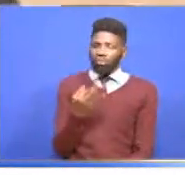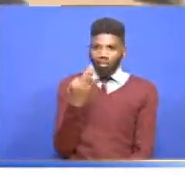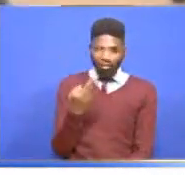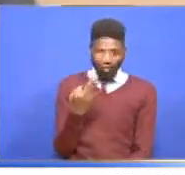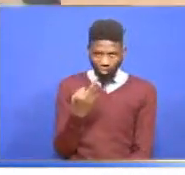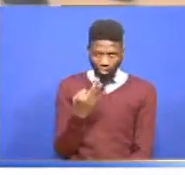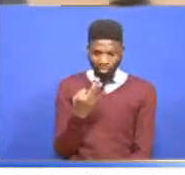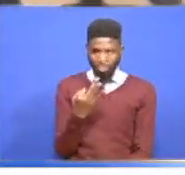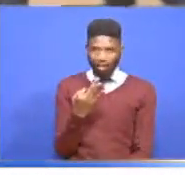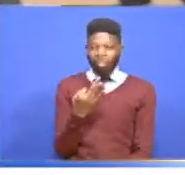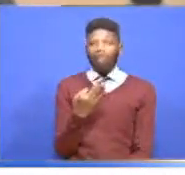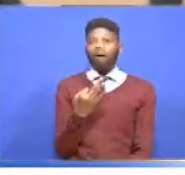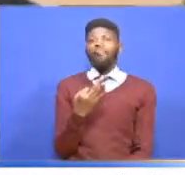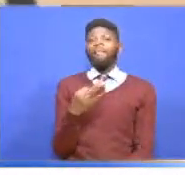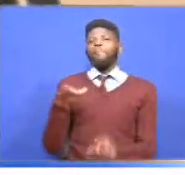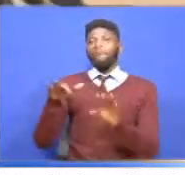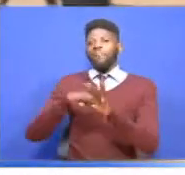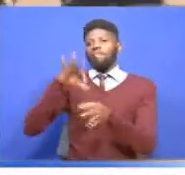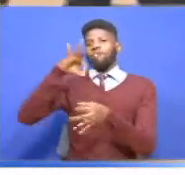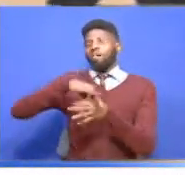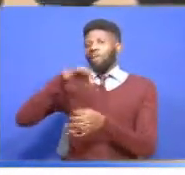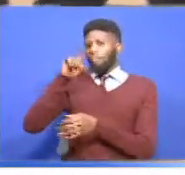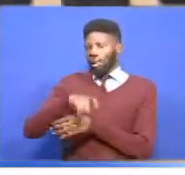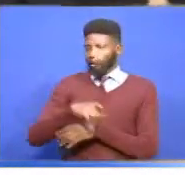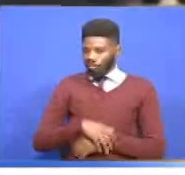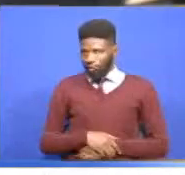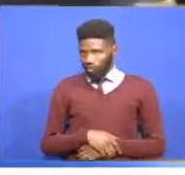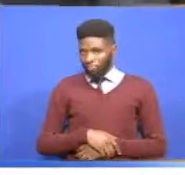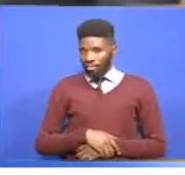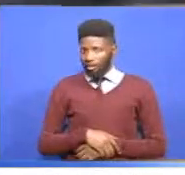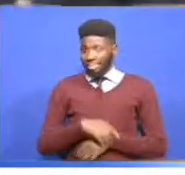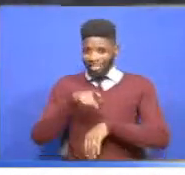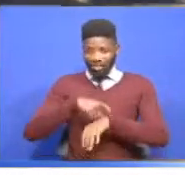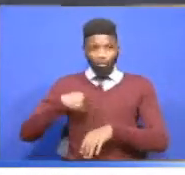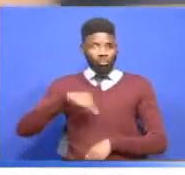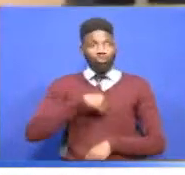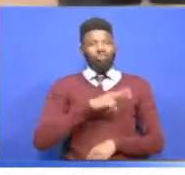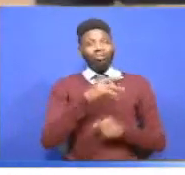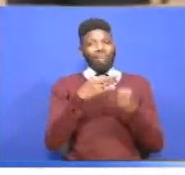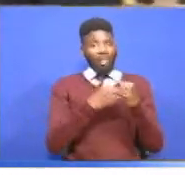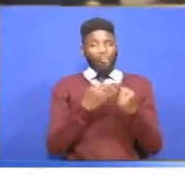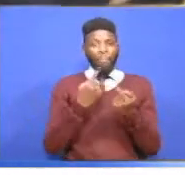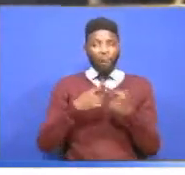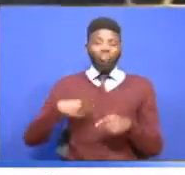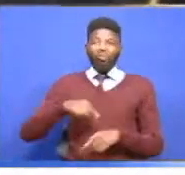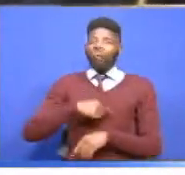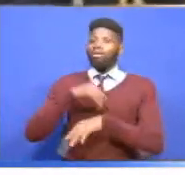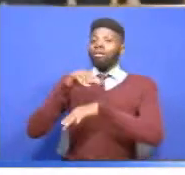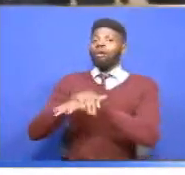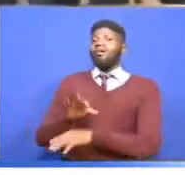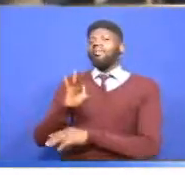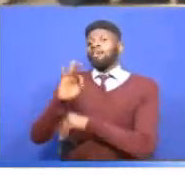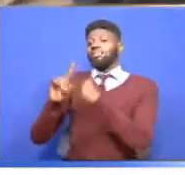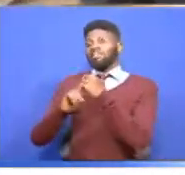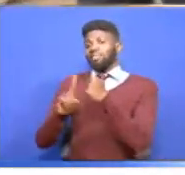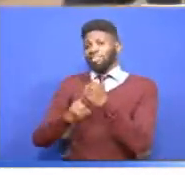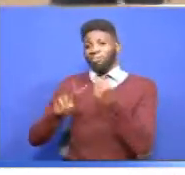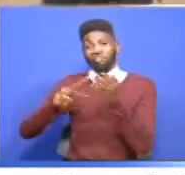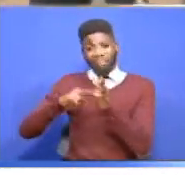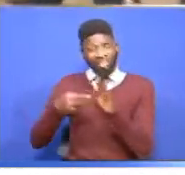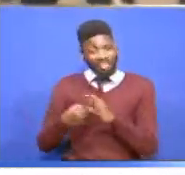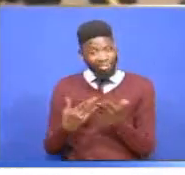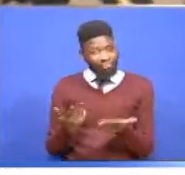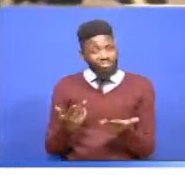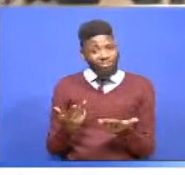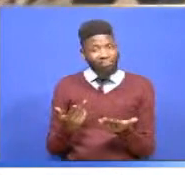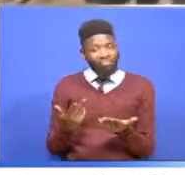threshold. Yeah. So if we are 28 and we are able to garner 36 members, do you think this one is formed